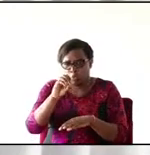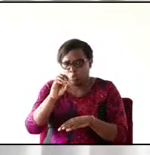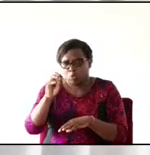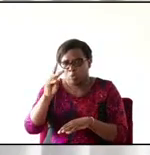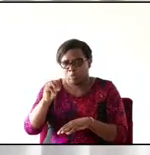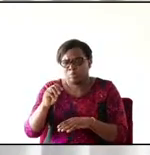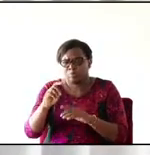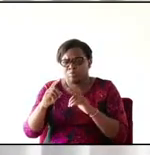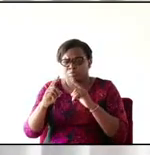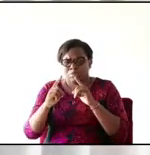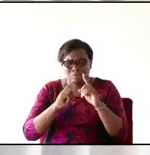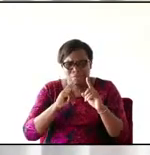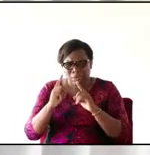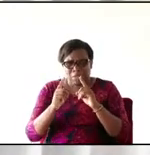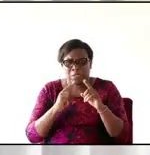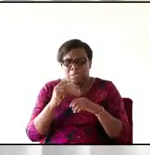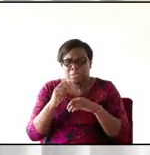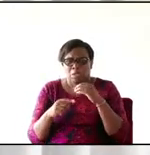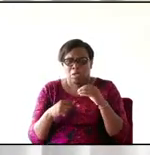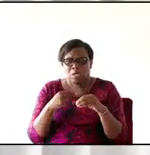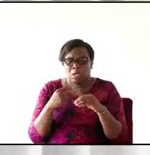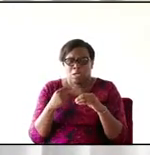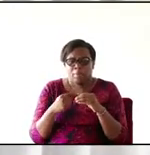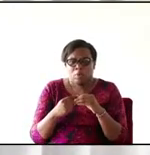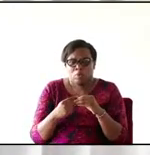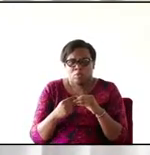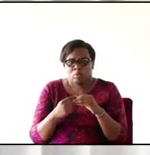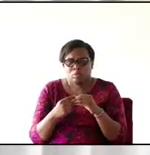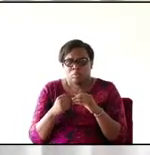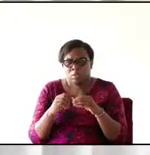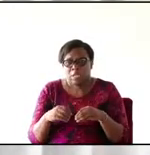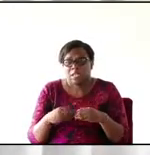we were talking about stewardship of giving.